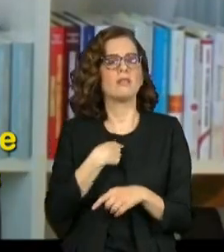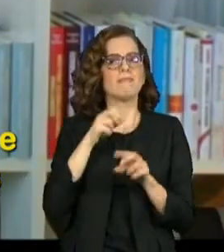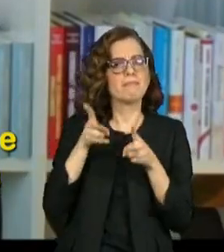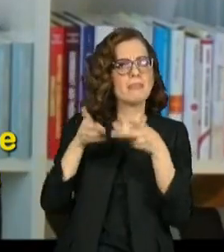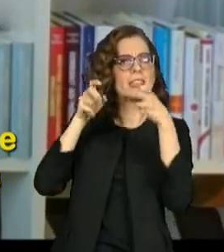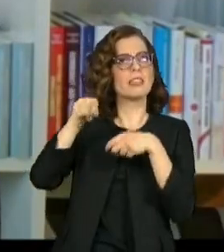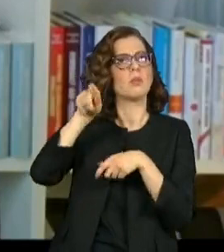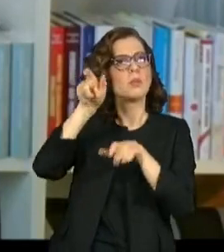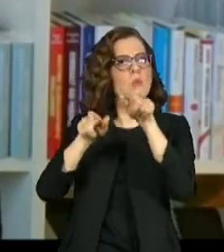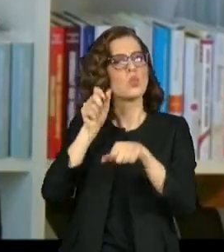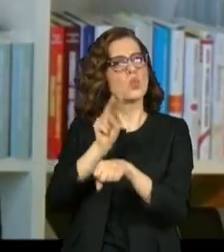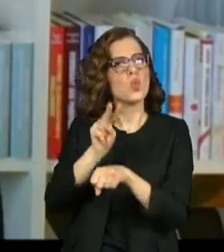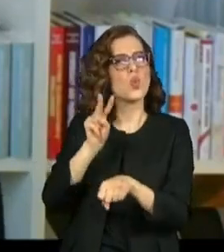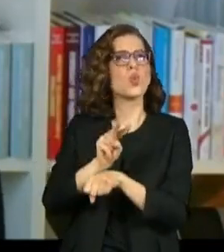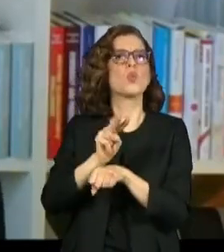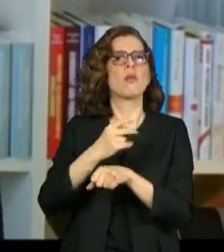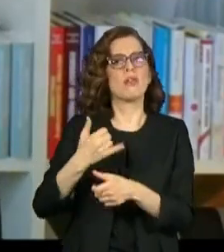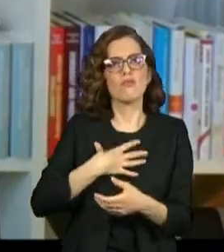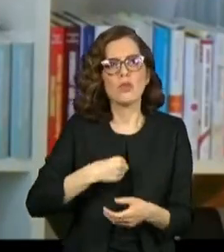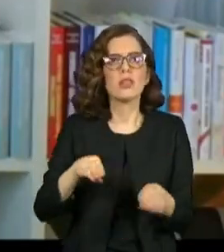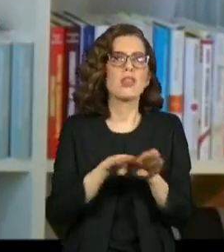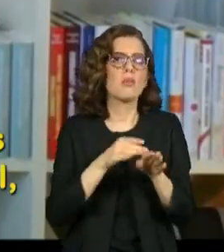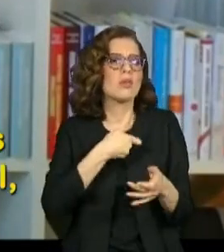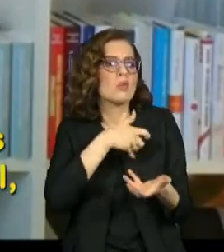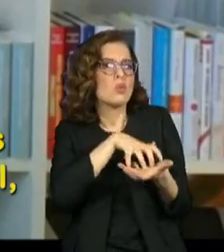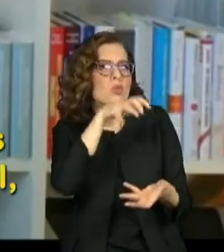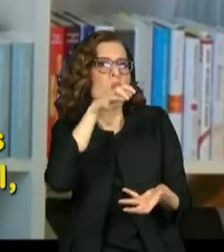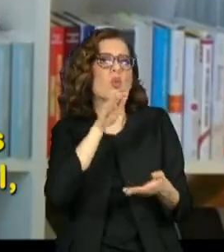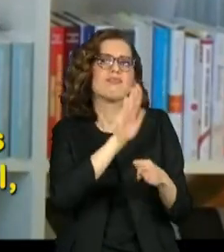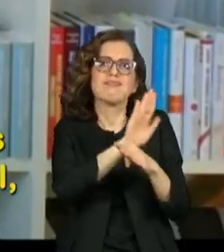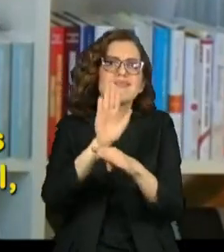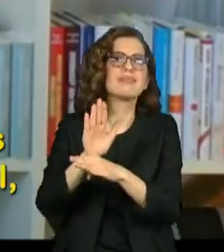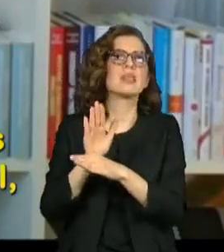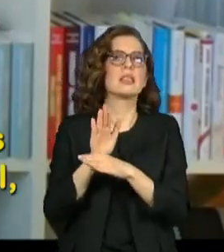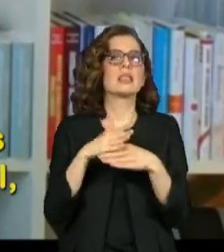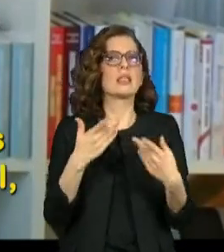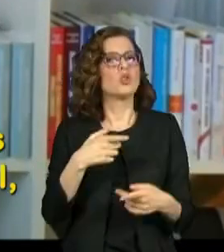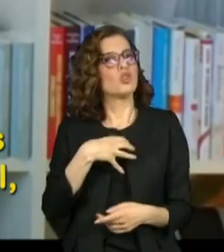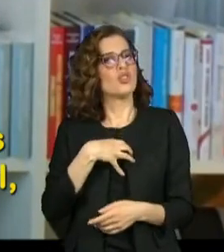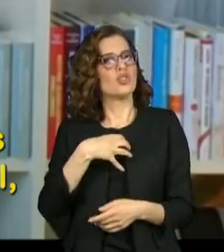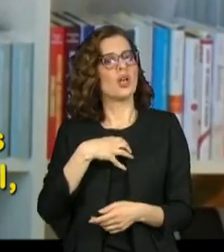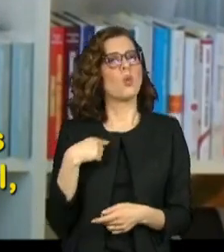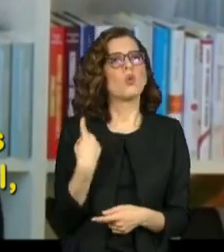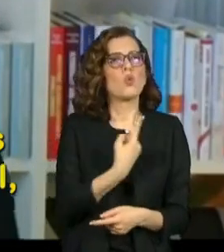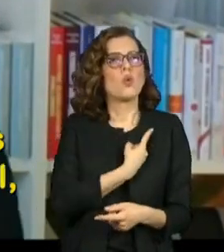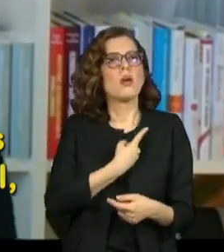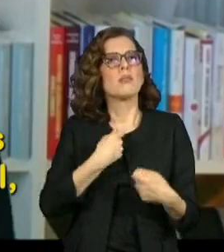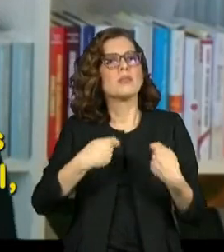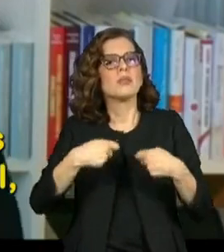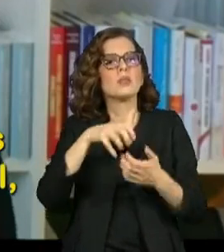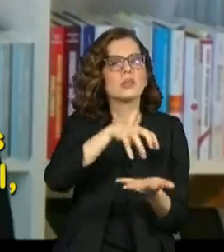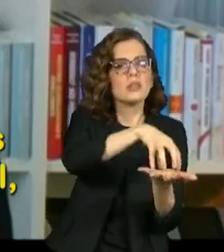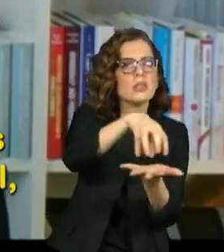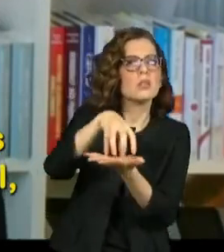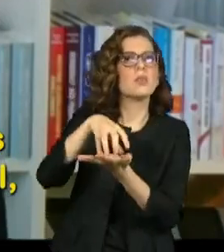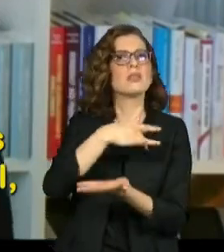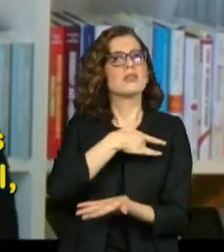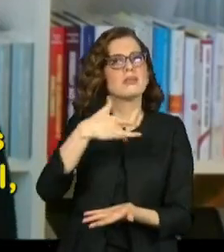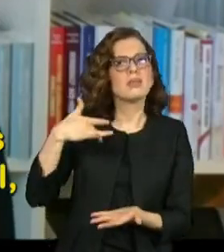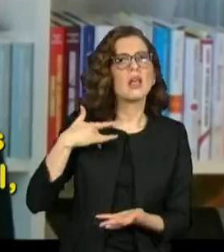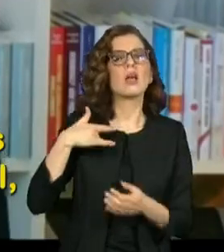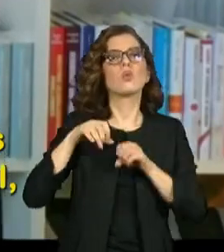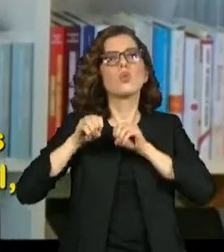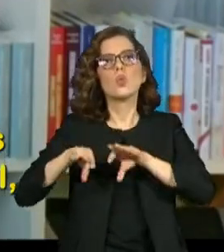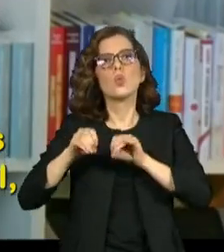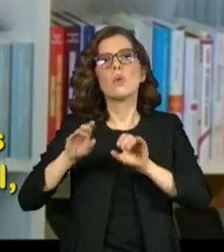to care for the young and the old for free. And just as we need a healthcare system